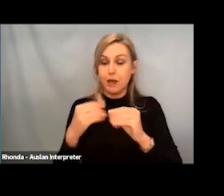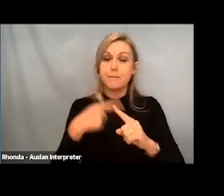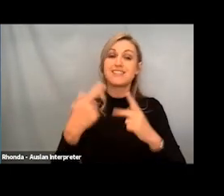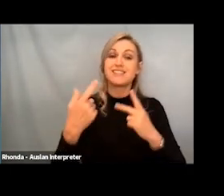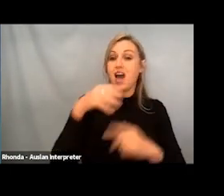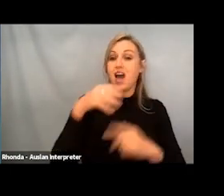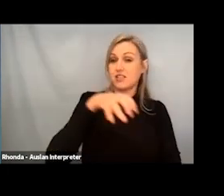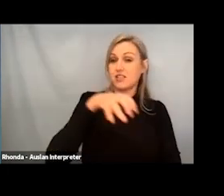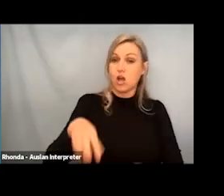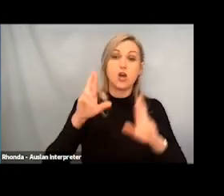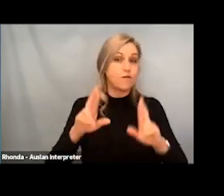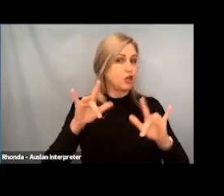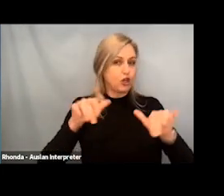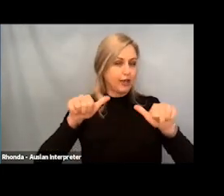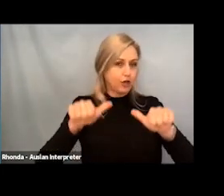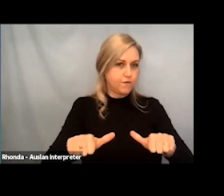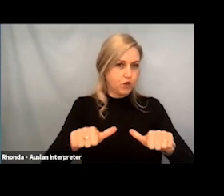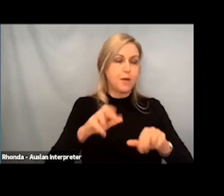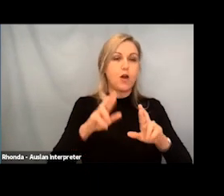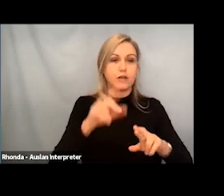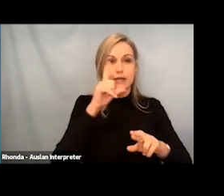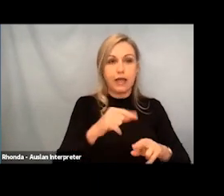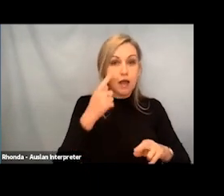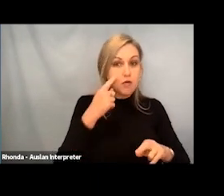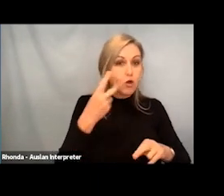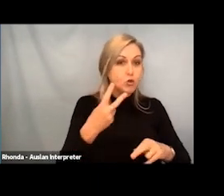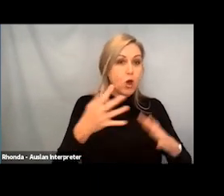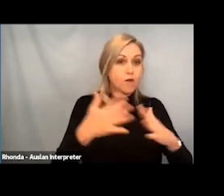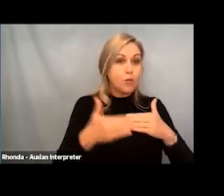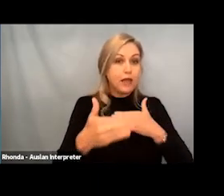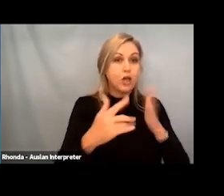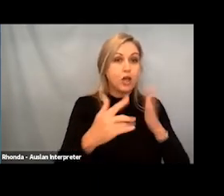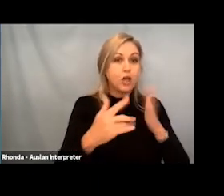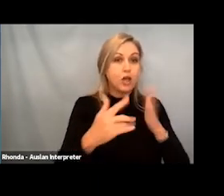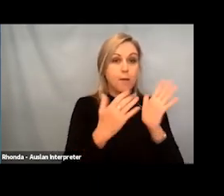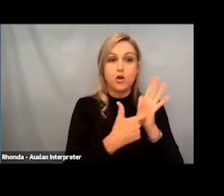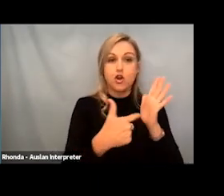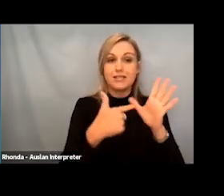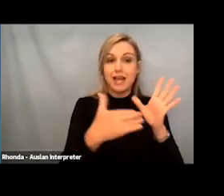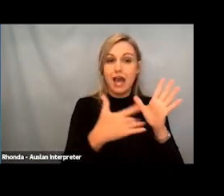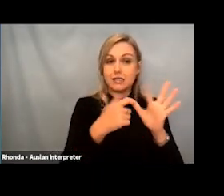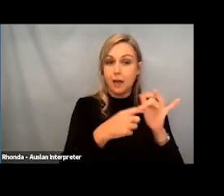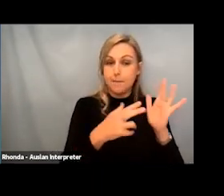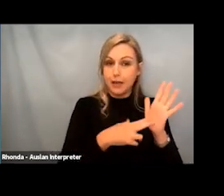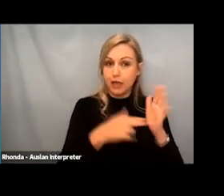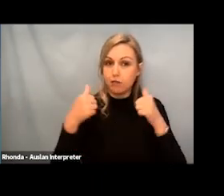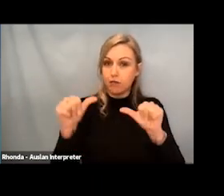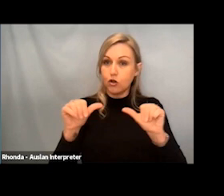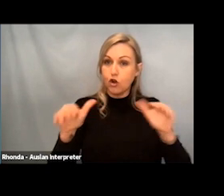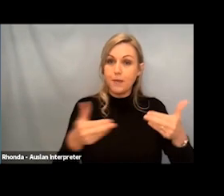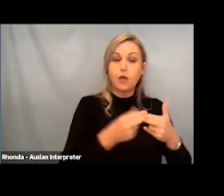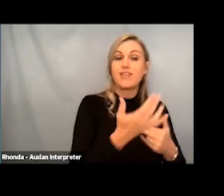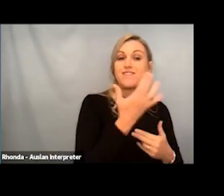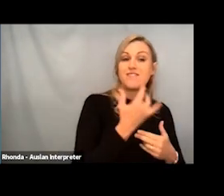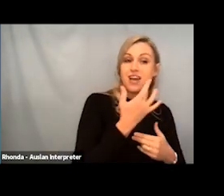to confirm. And we'll be looking at whether 12 weeks of mirtazapine can improve outcomes compared to placebo.